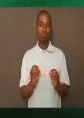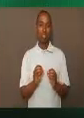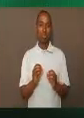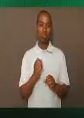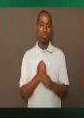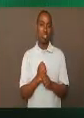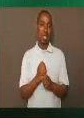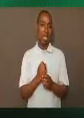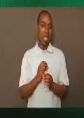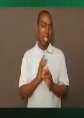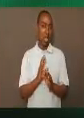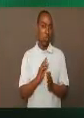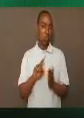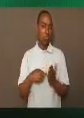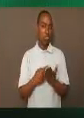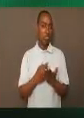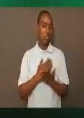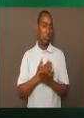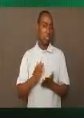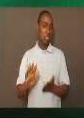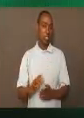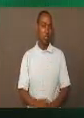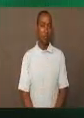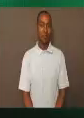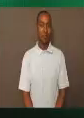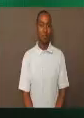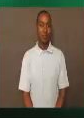up, so it is carried out.